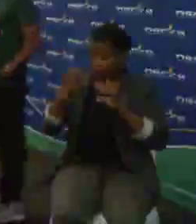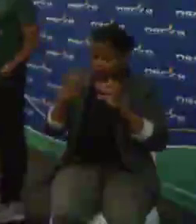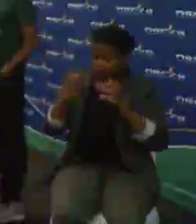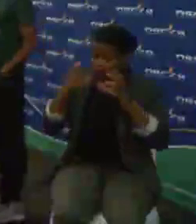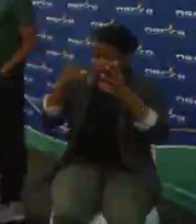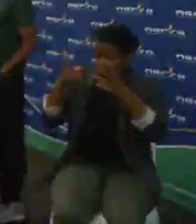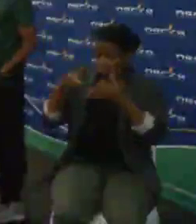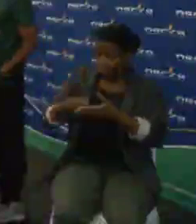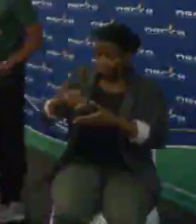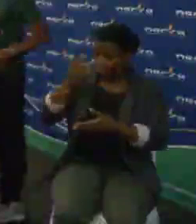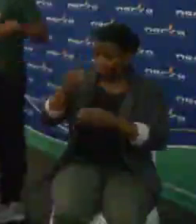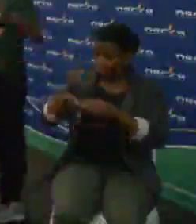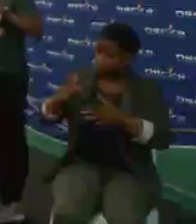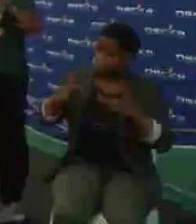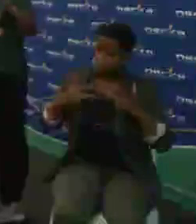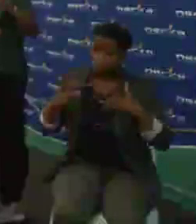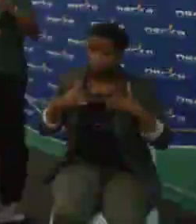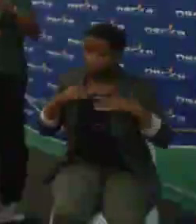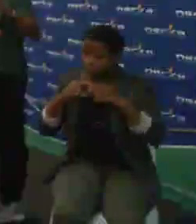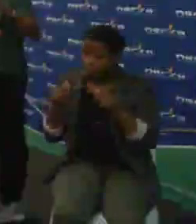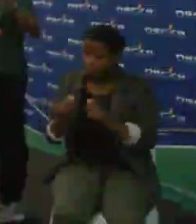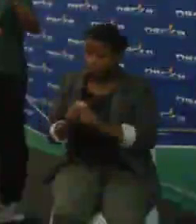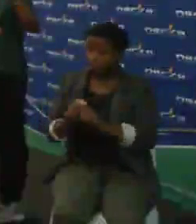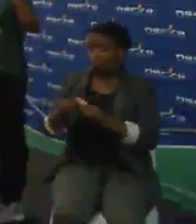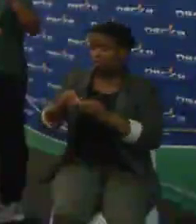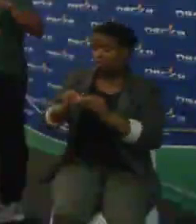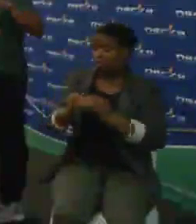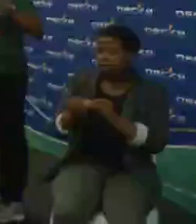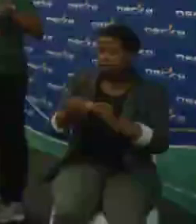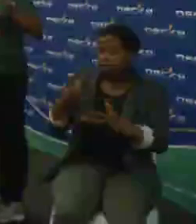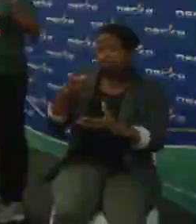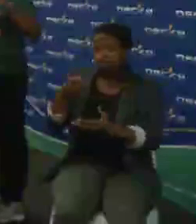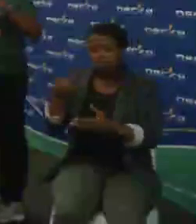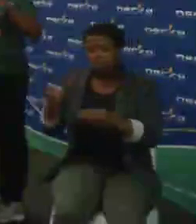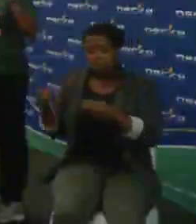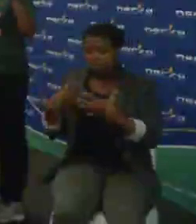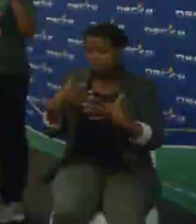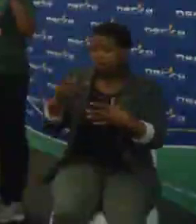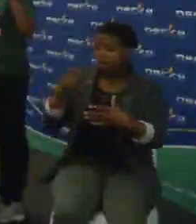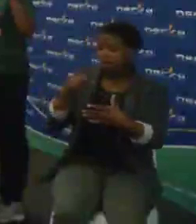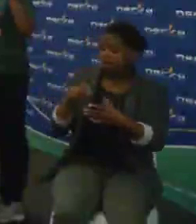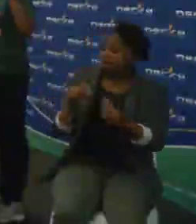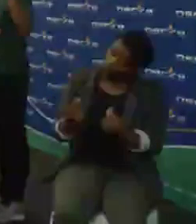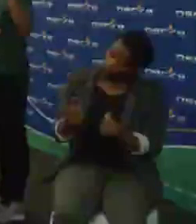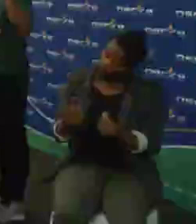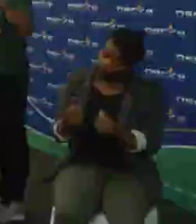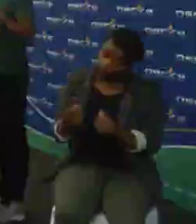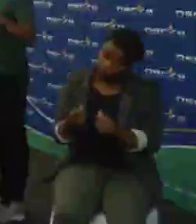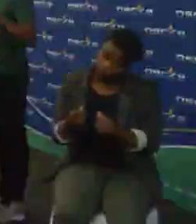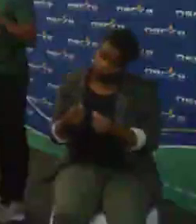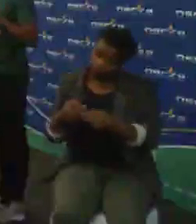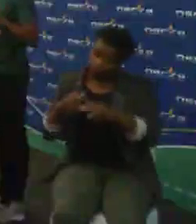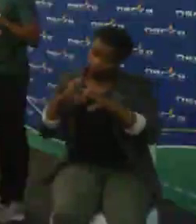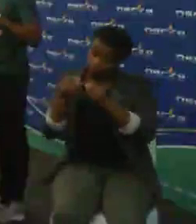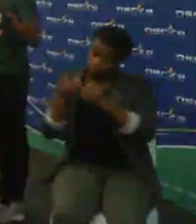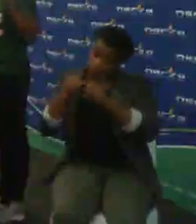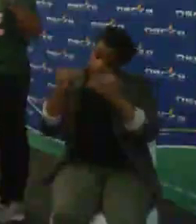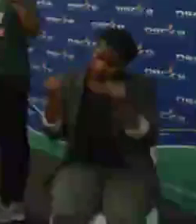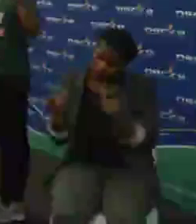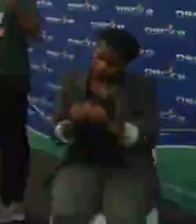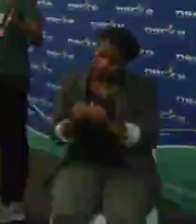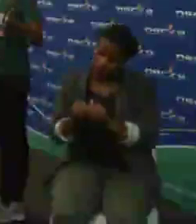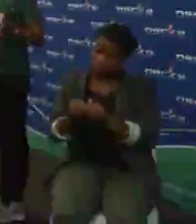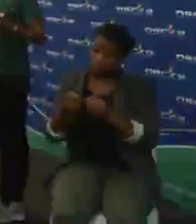the information that would concern how it's going to recover money. What it does is that it couples the international sales contract